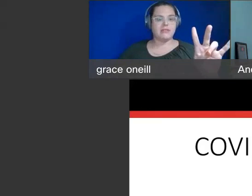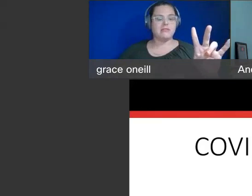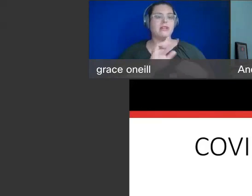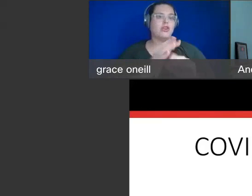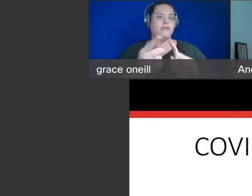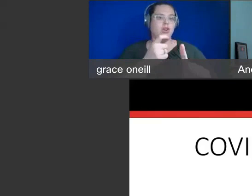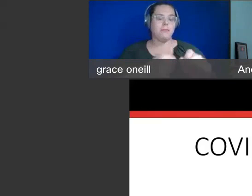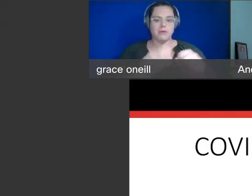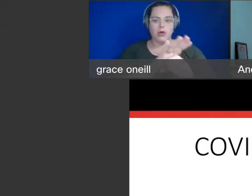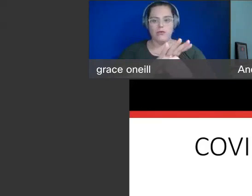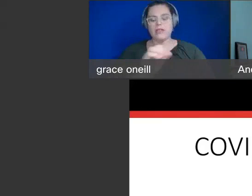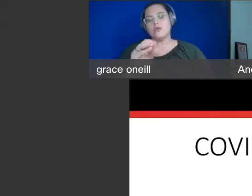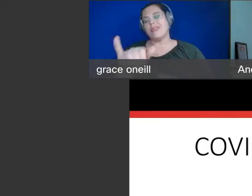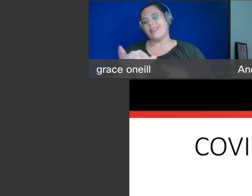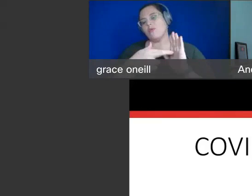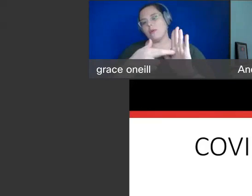which represents about 6%.